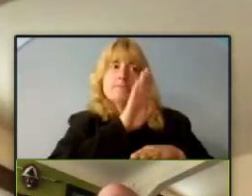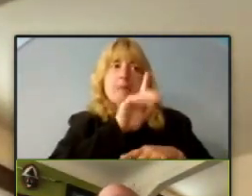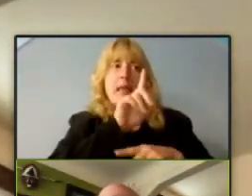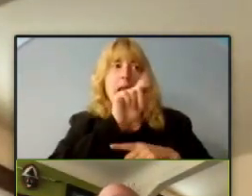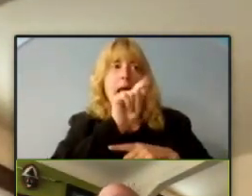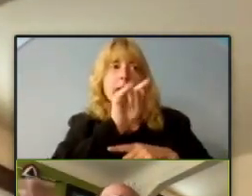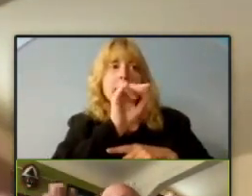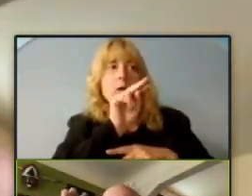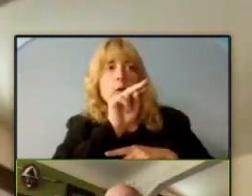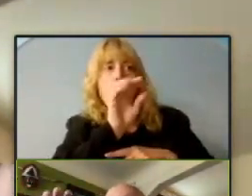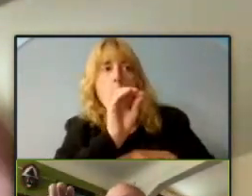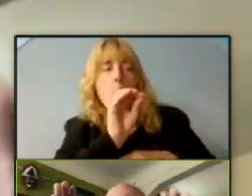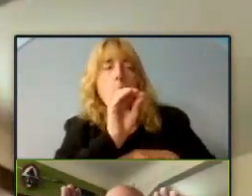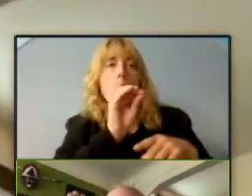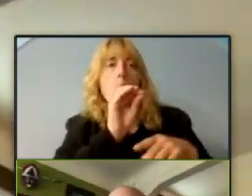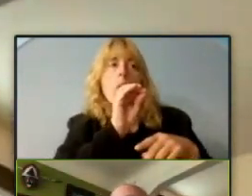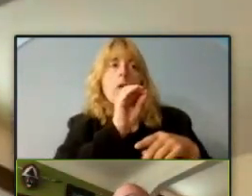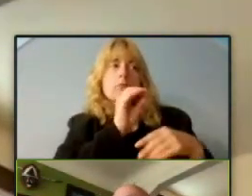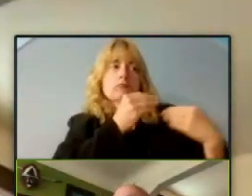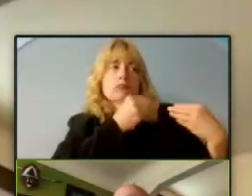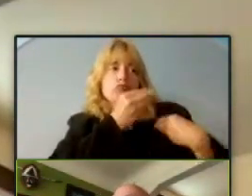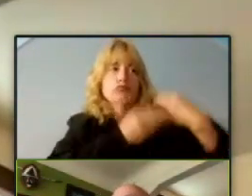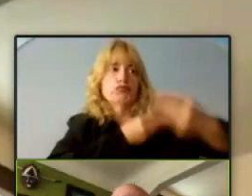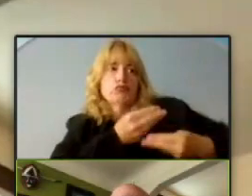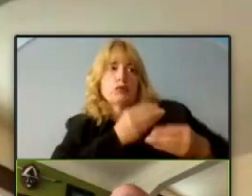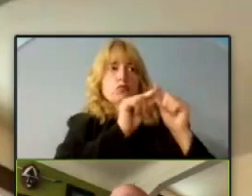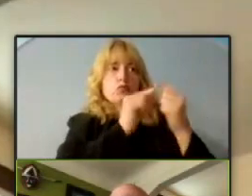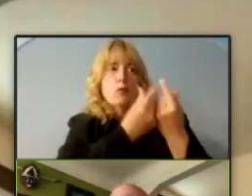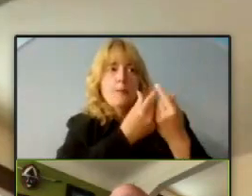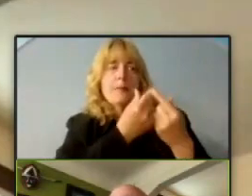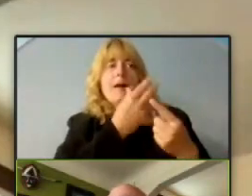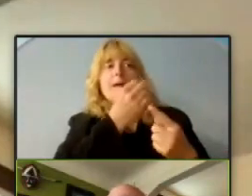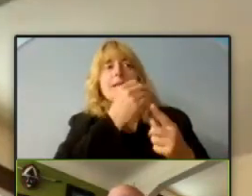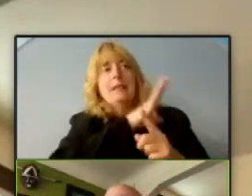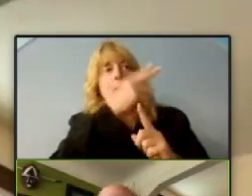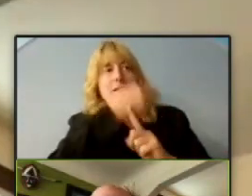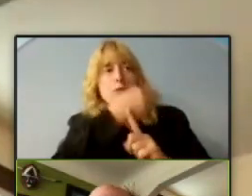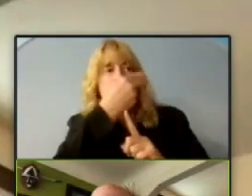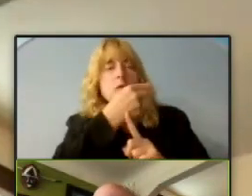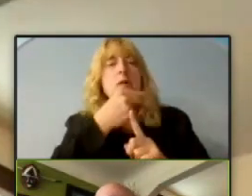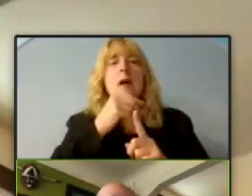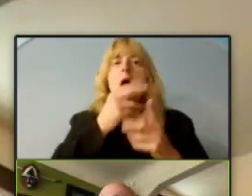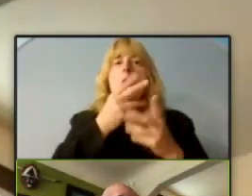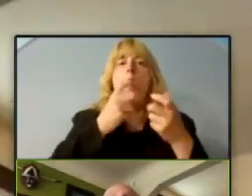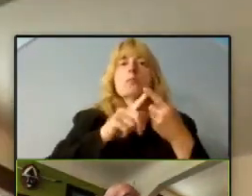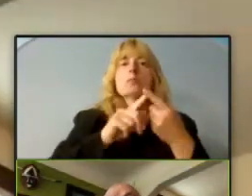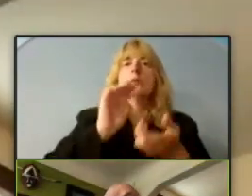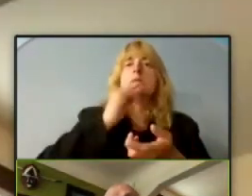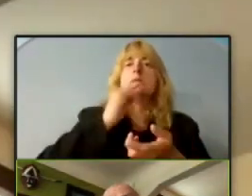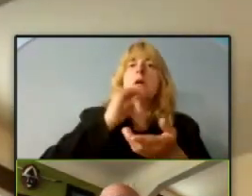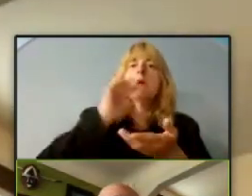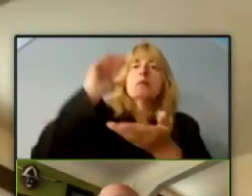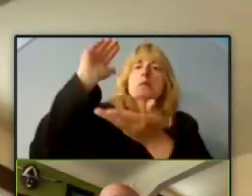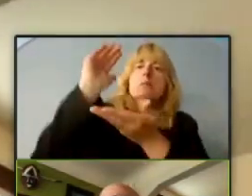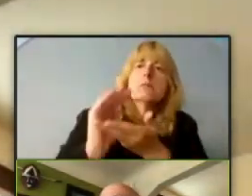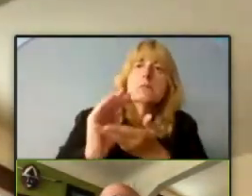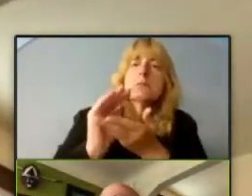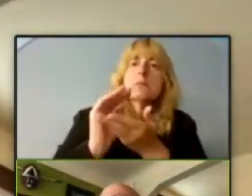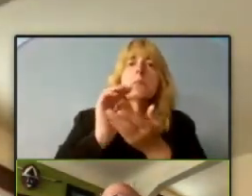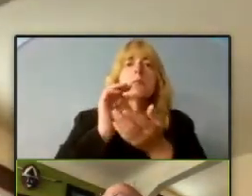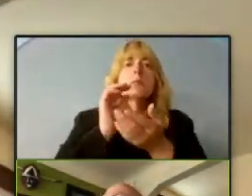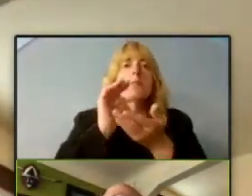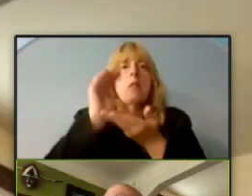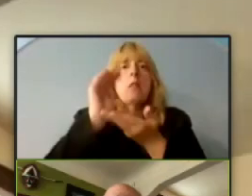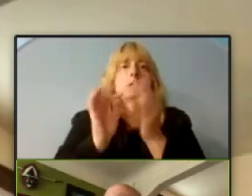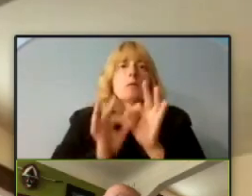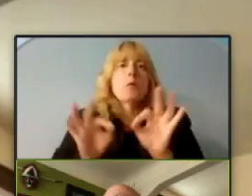period, though I definitely do not want to deny or minimize these difficulties. I will focus more on what should